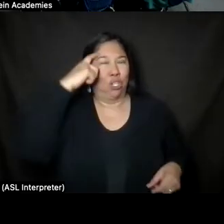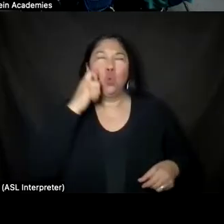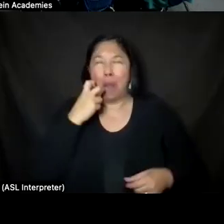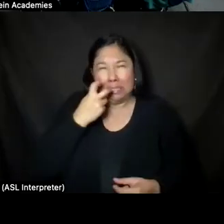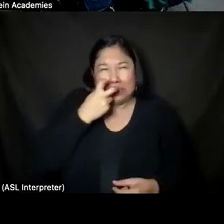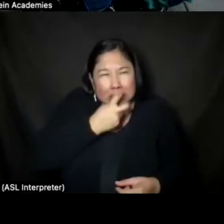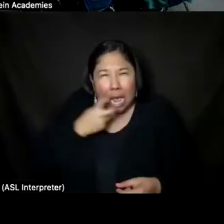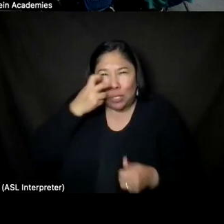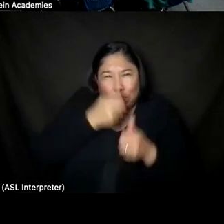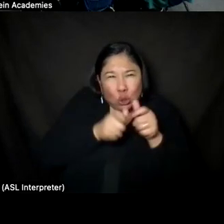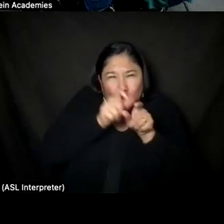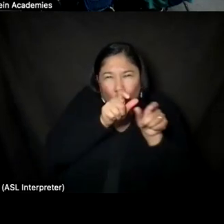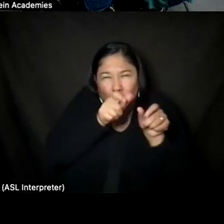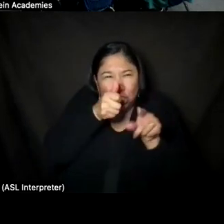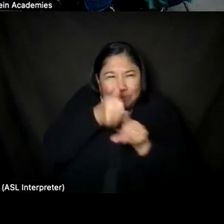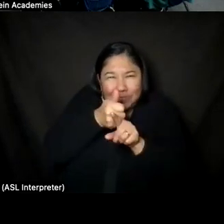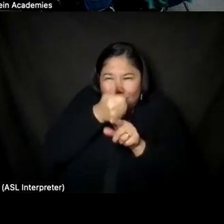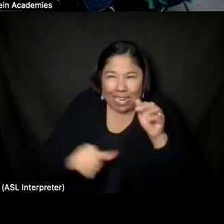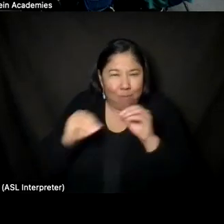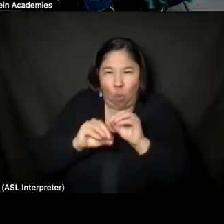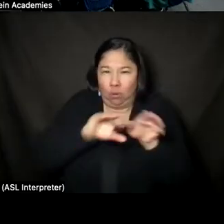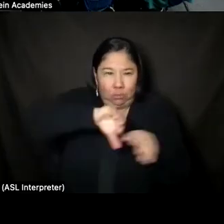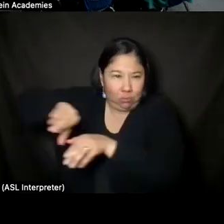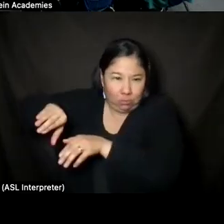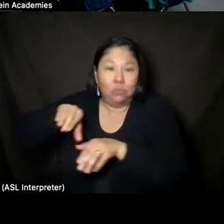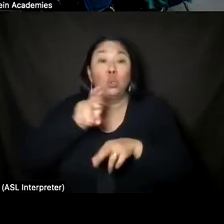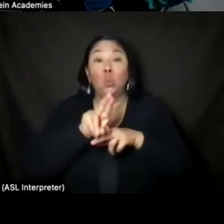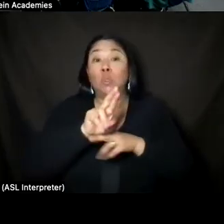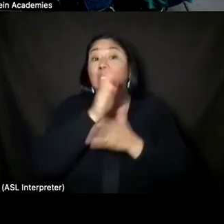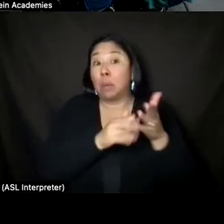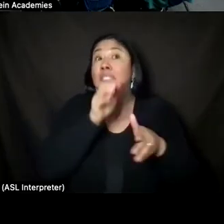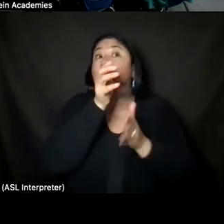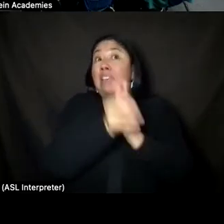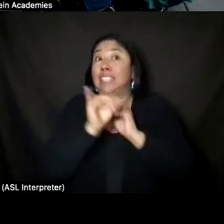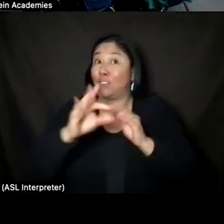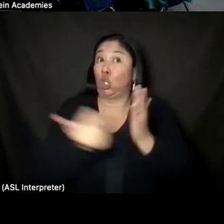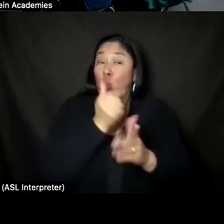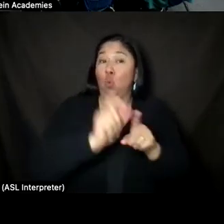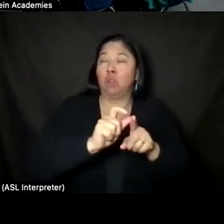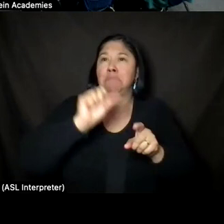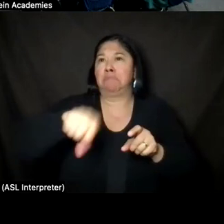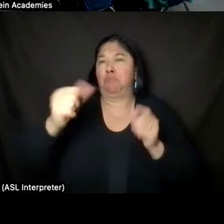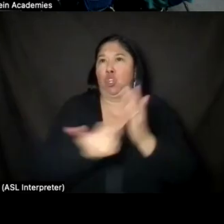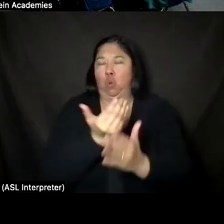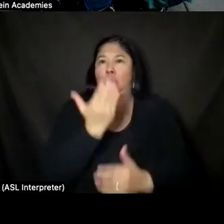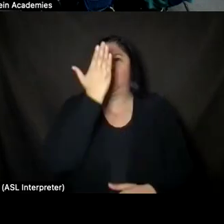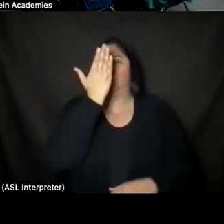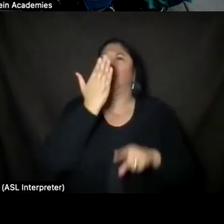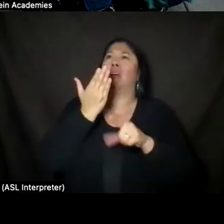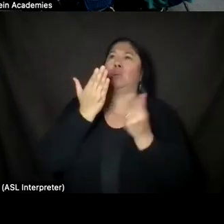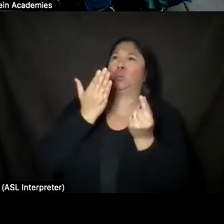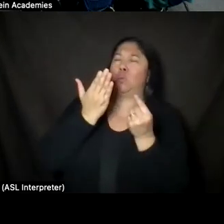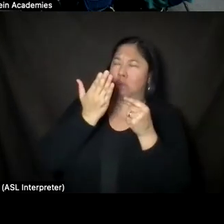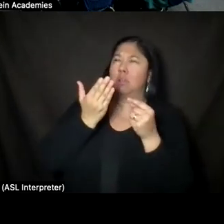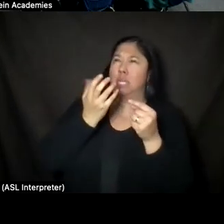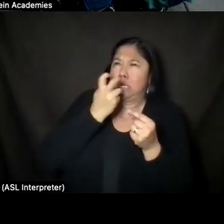come across it and you might have to use some of those skills to sound it out. For the most part, if you've been reading your whole life, you just